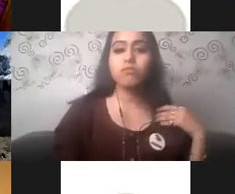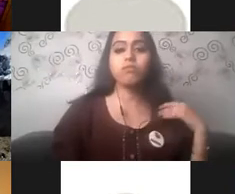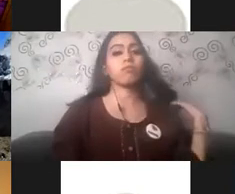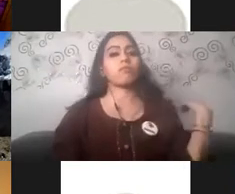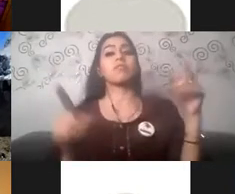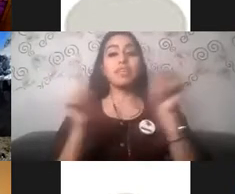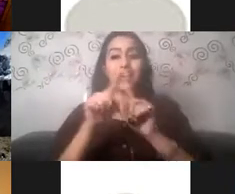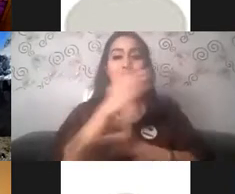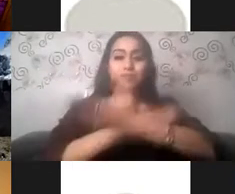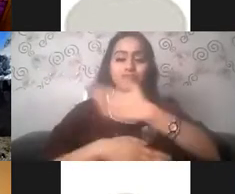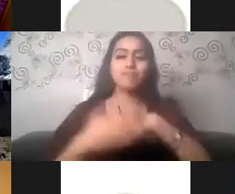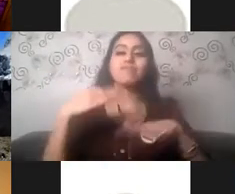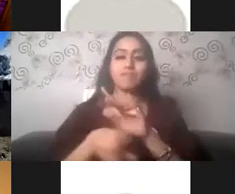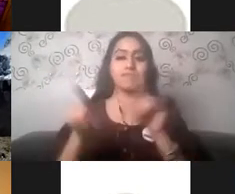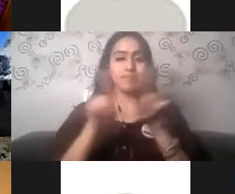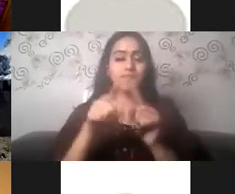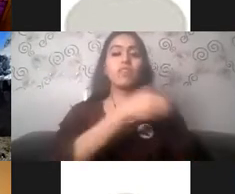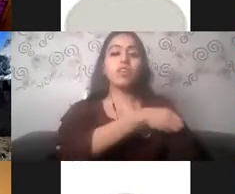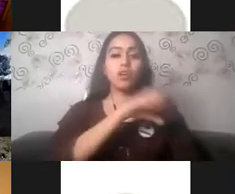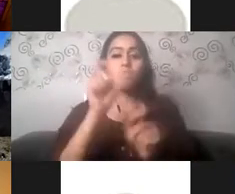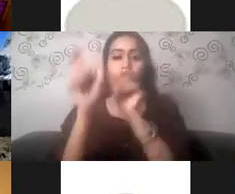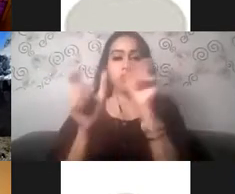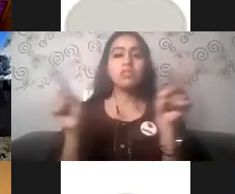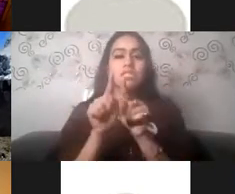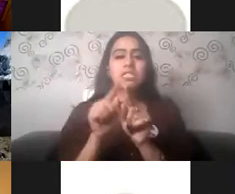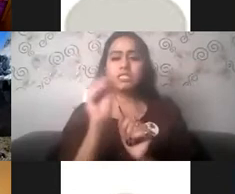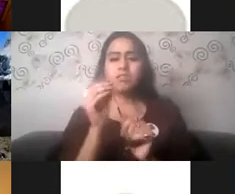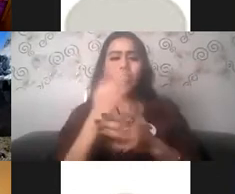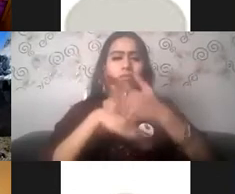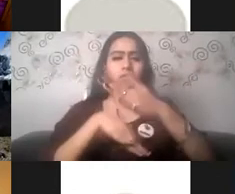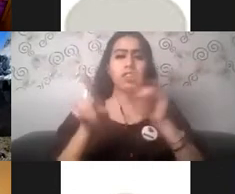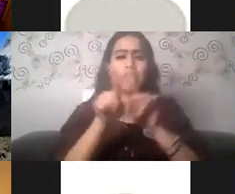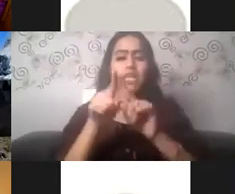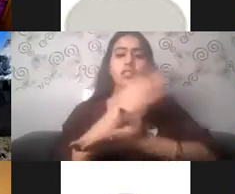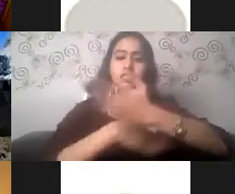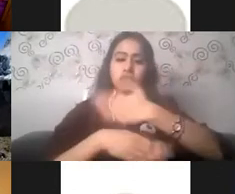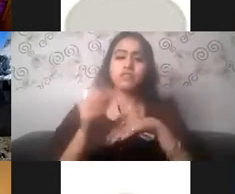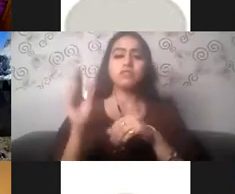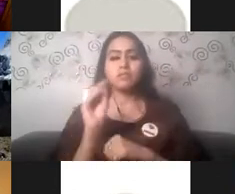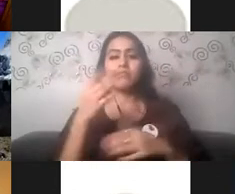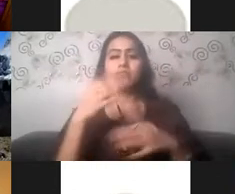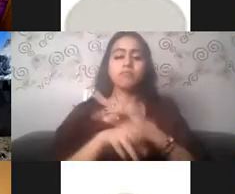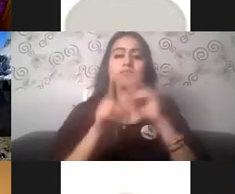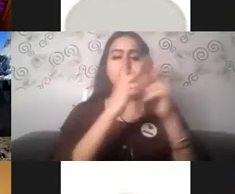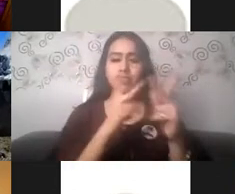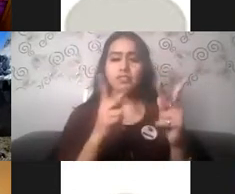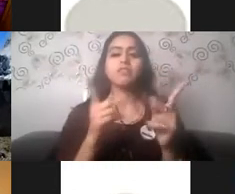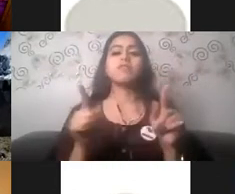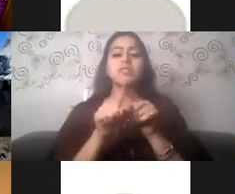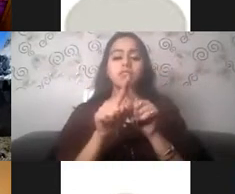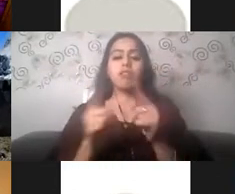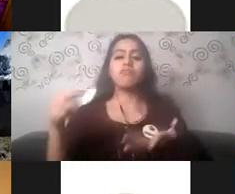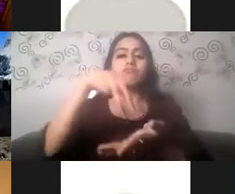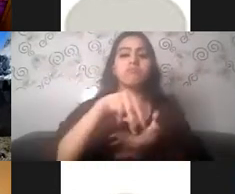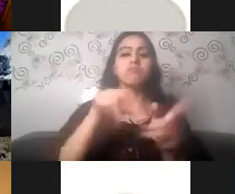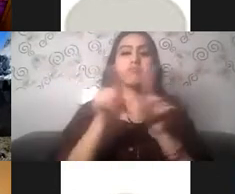equality, empowerment of people who have some kind of disability that prevents them from entering the mainstream.